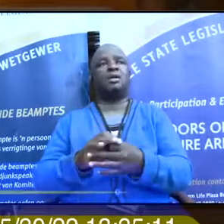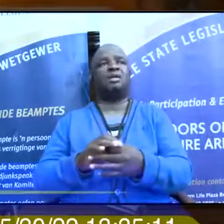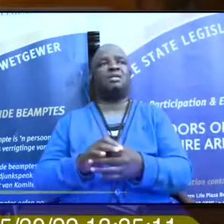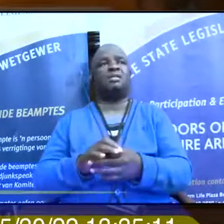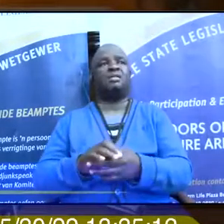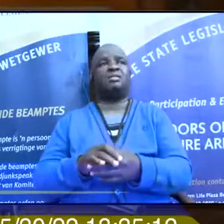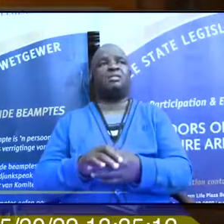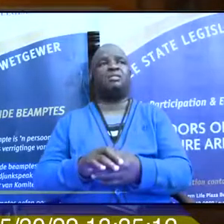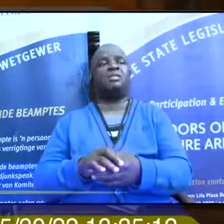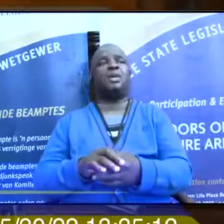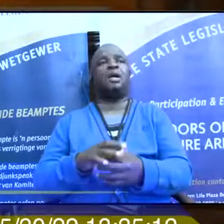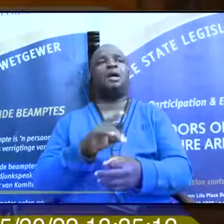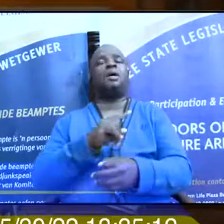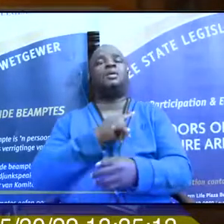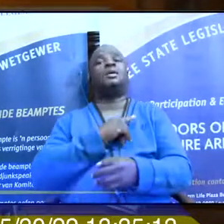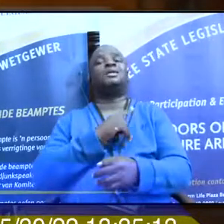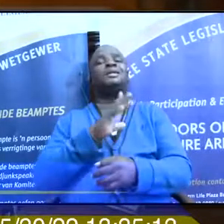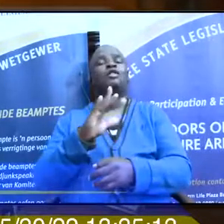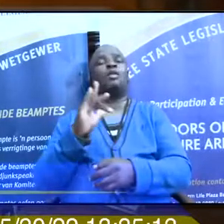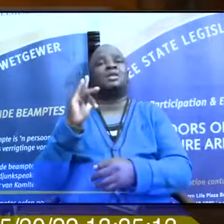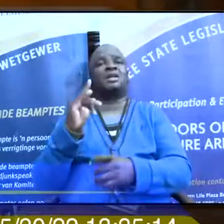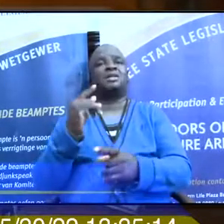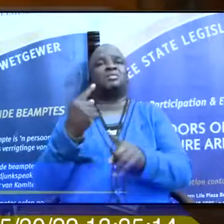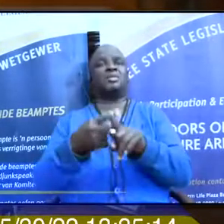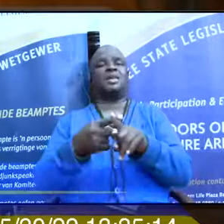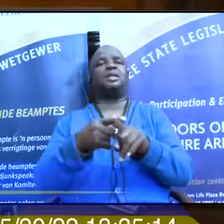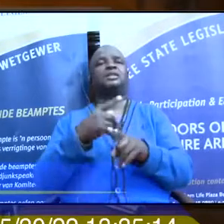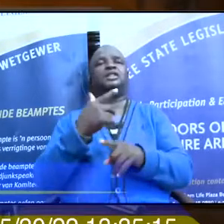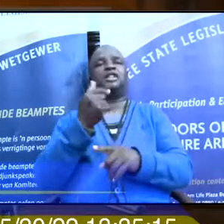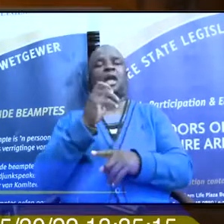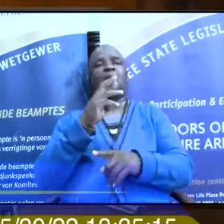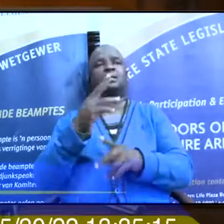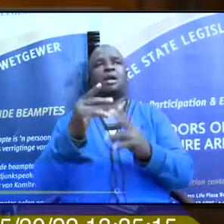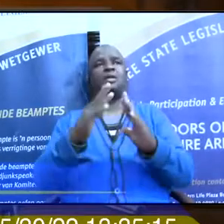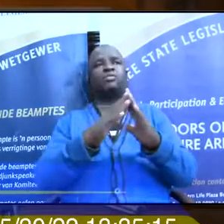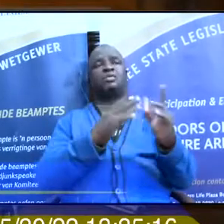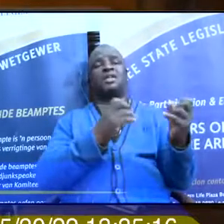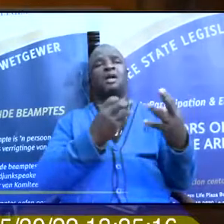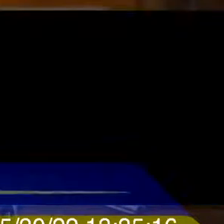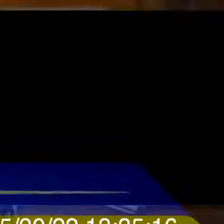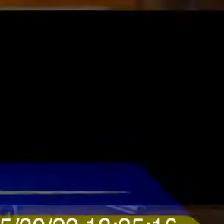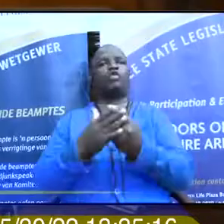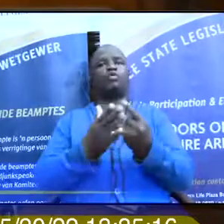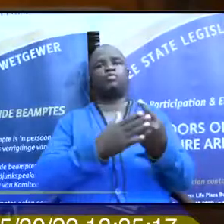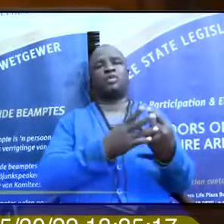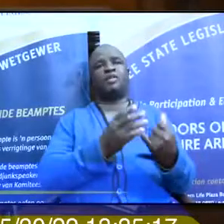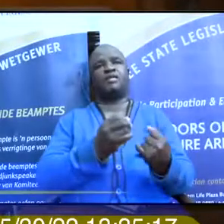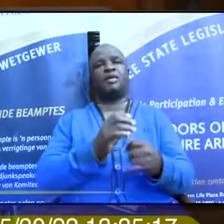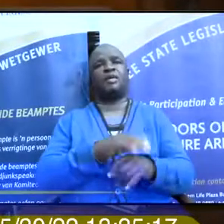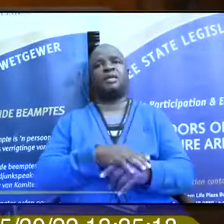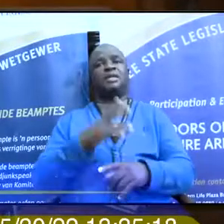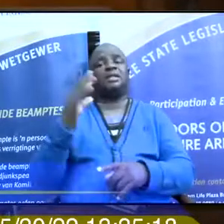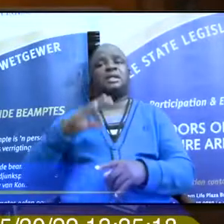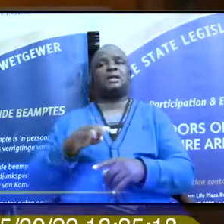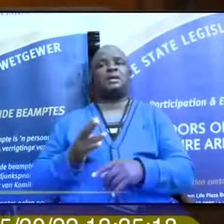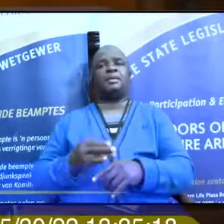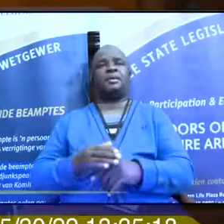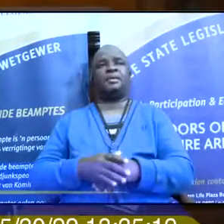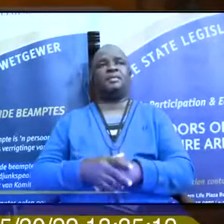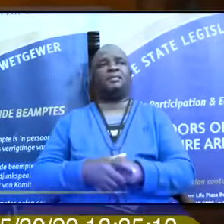home because hotels and lodges were closed they did not receive income